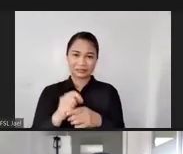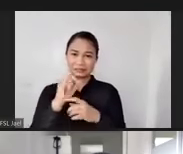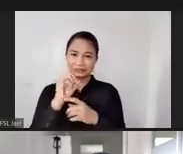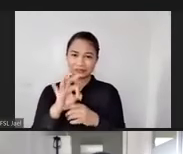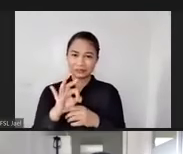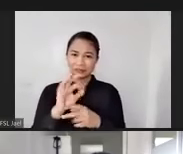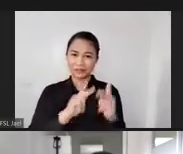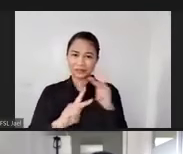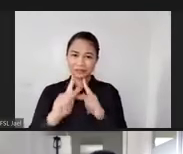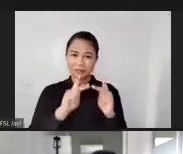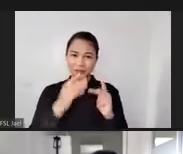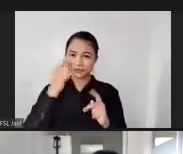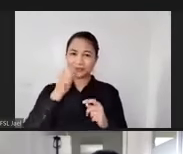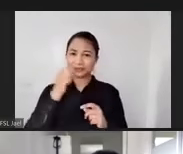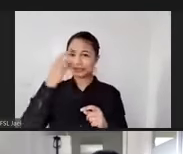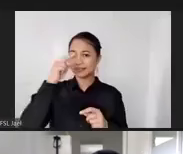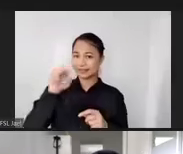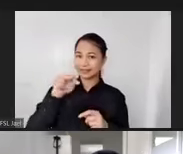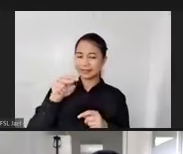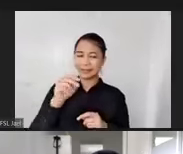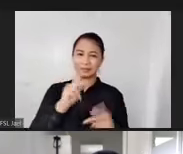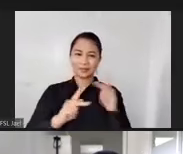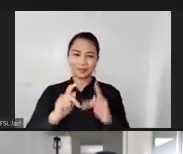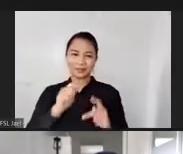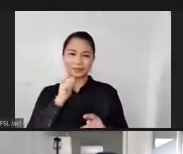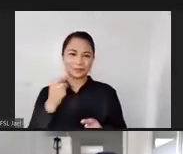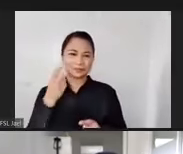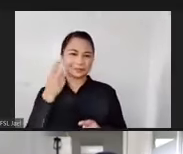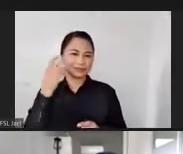now can we convert this unprecedented awareness,